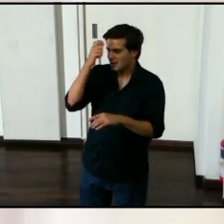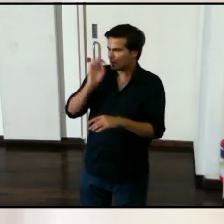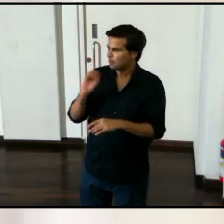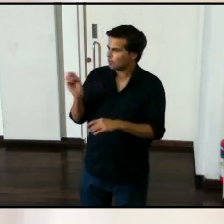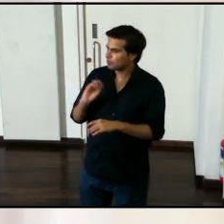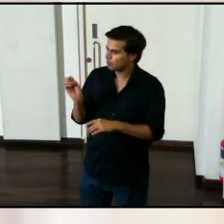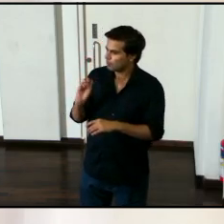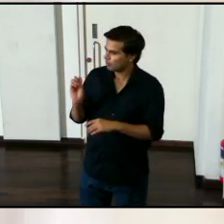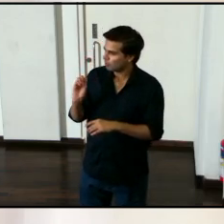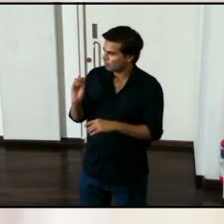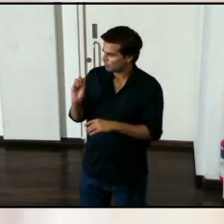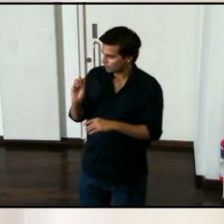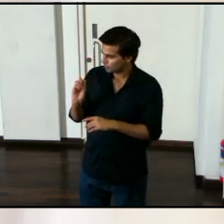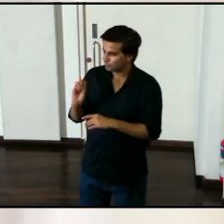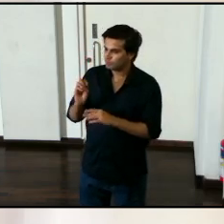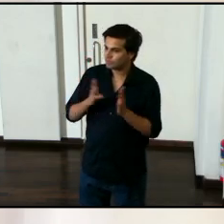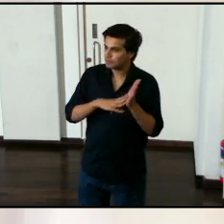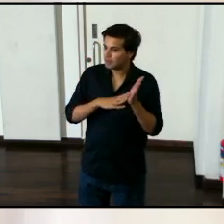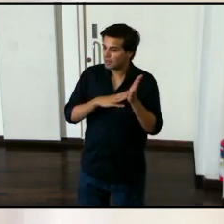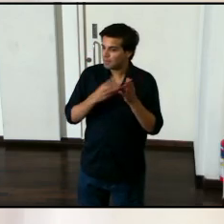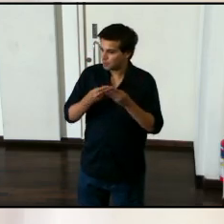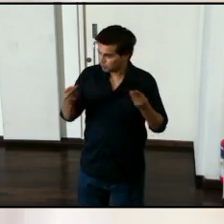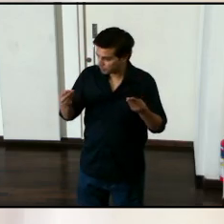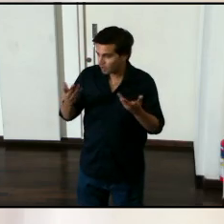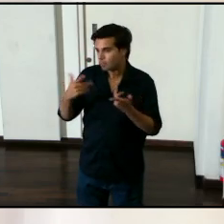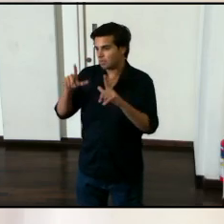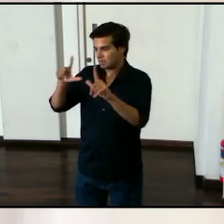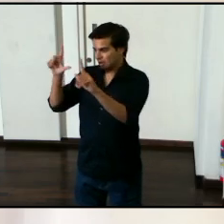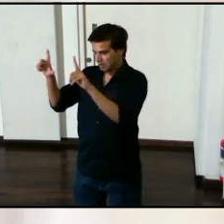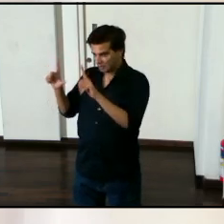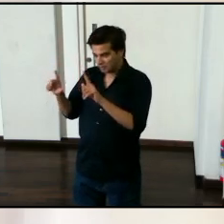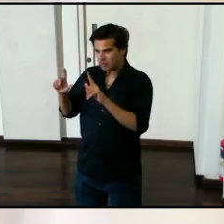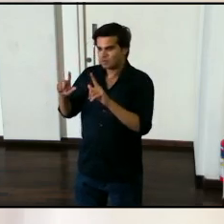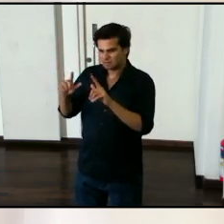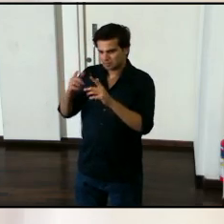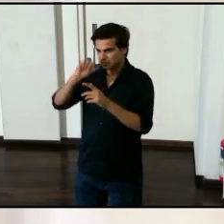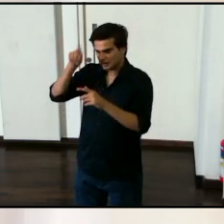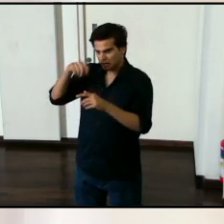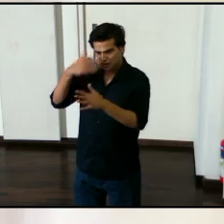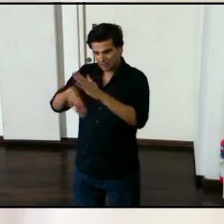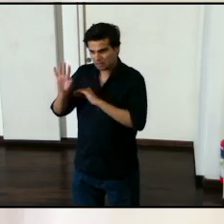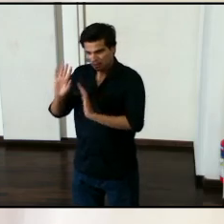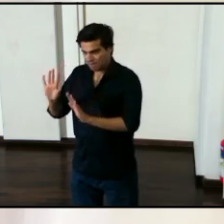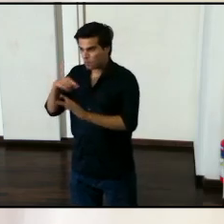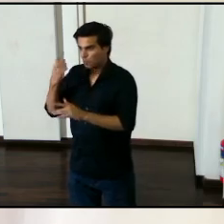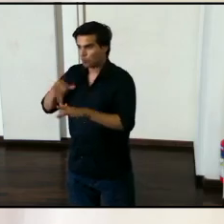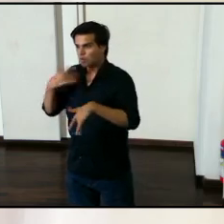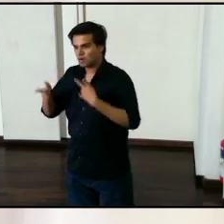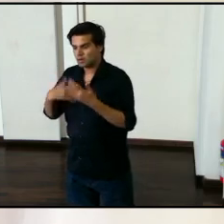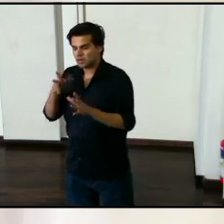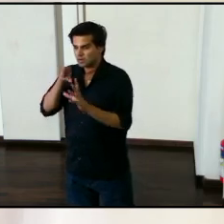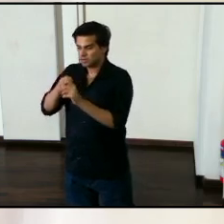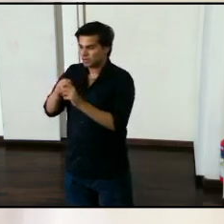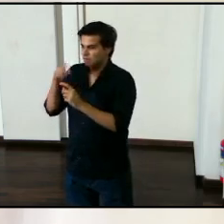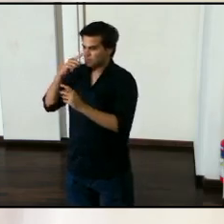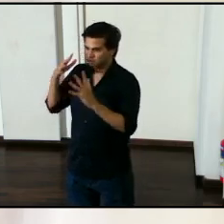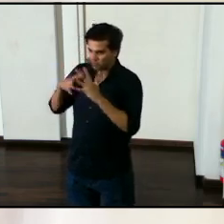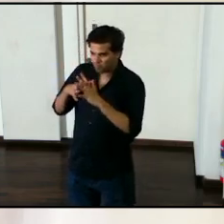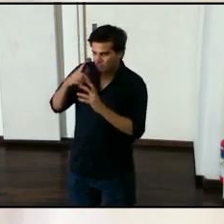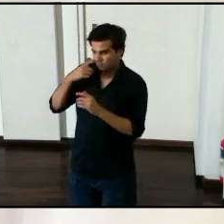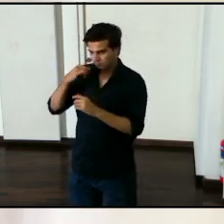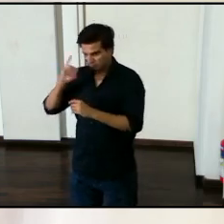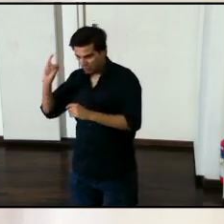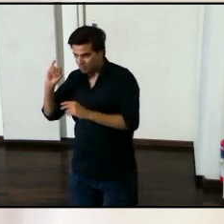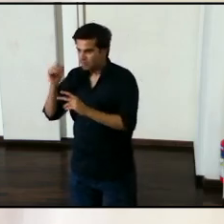still museums and galleries left in the country that were interested in feminist art making, feminist